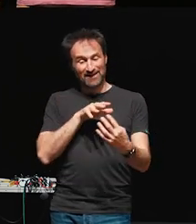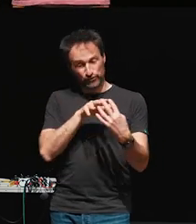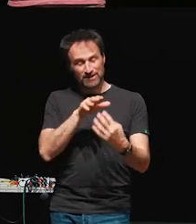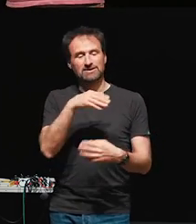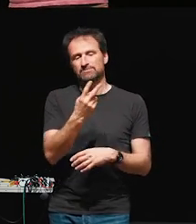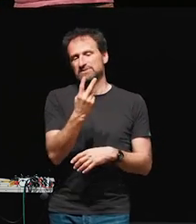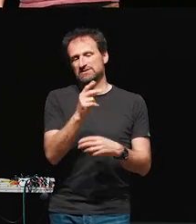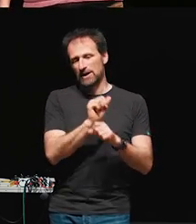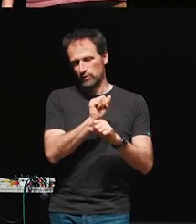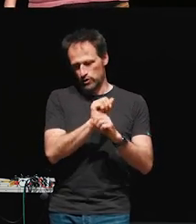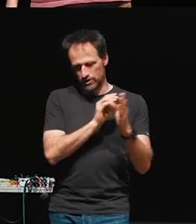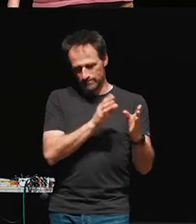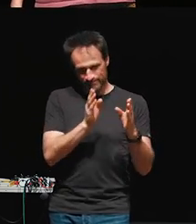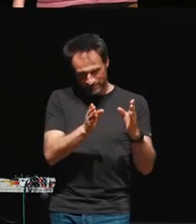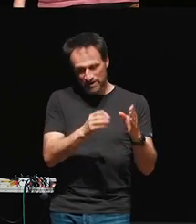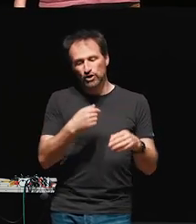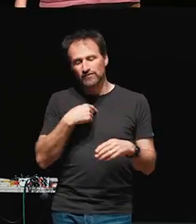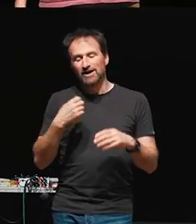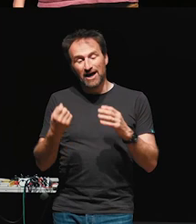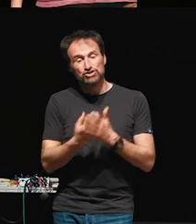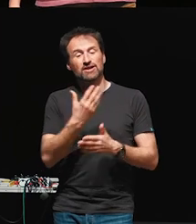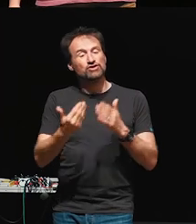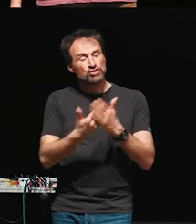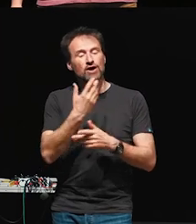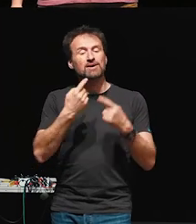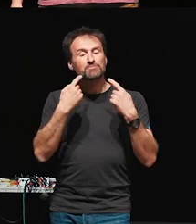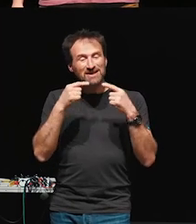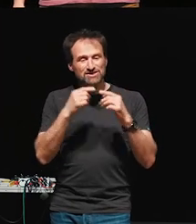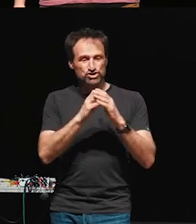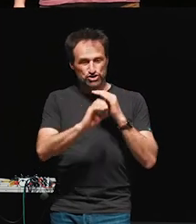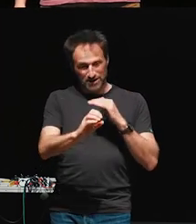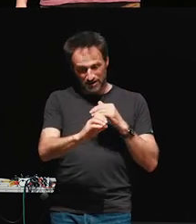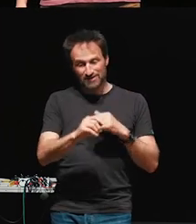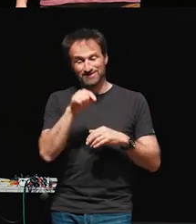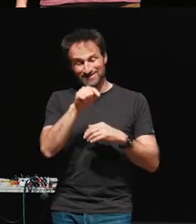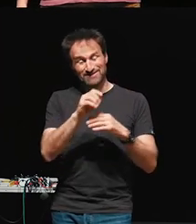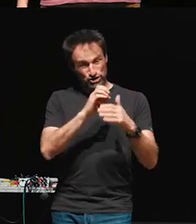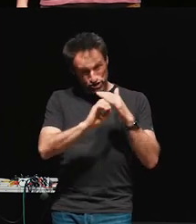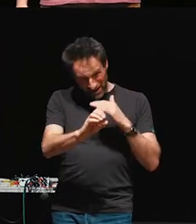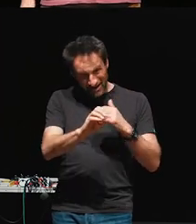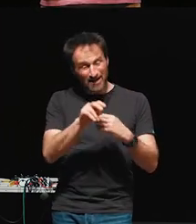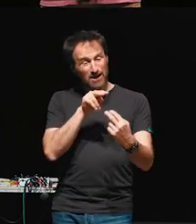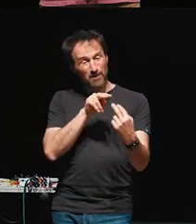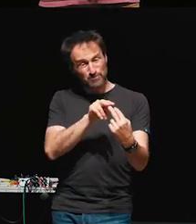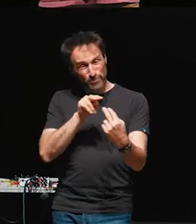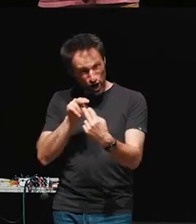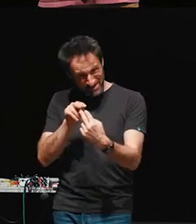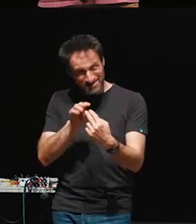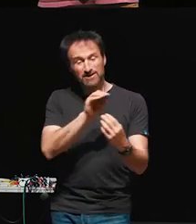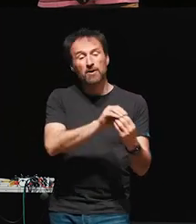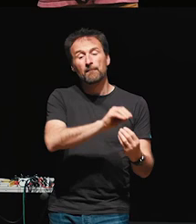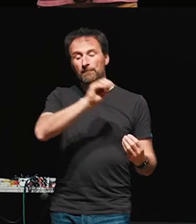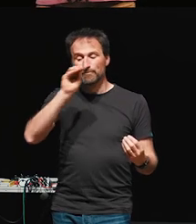a new message channel. We can then take that channel, take the ports on it, and post those into our web